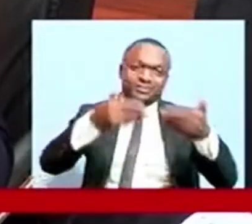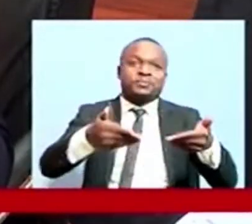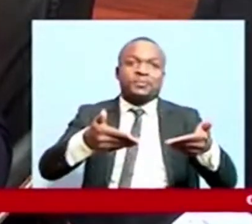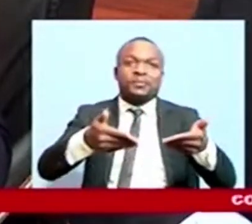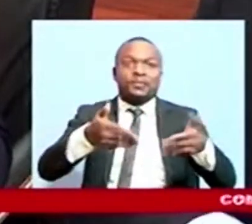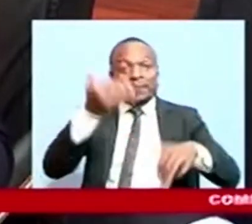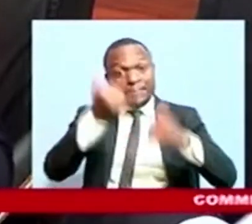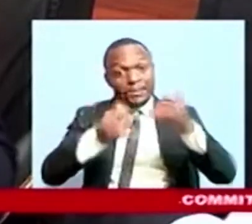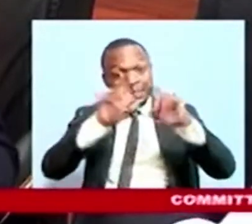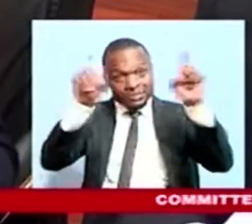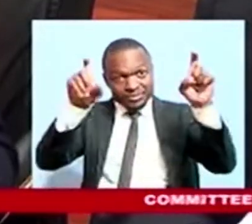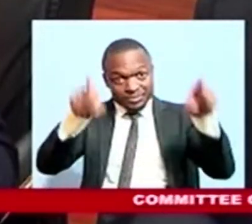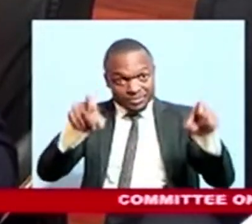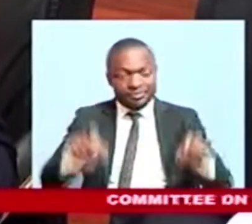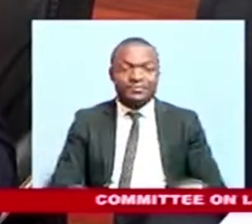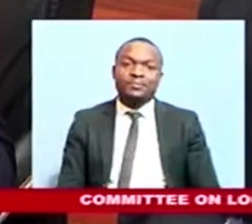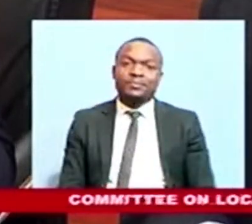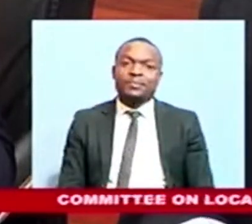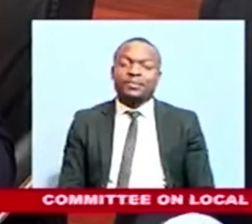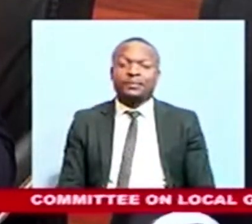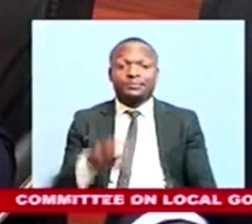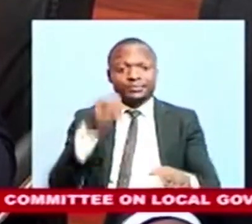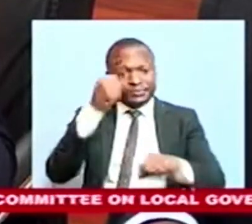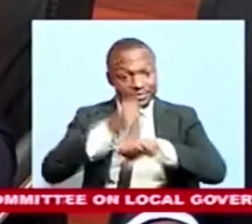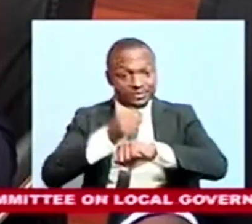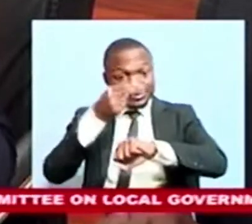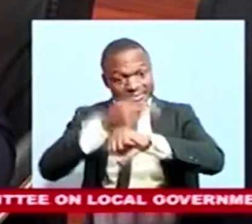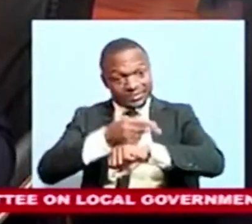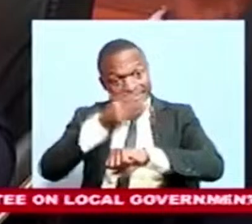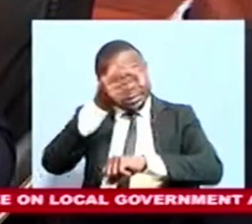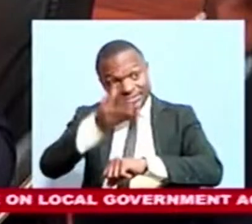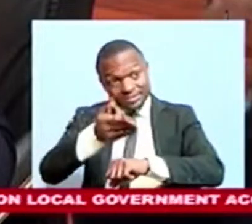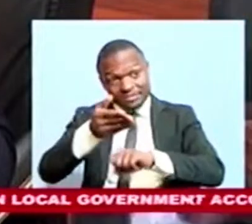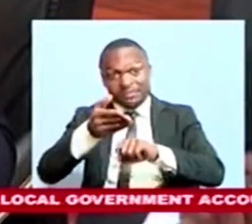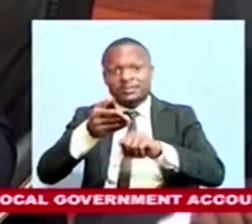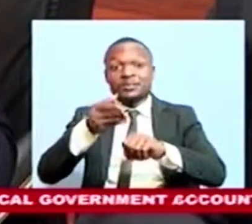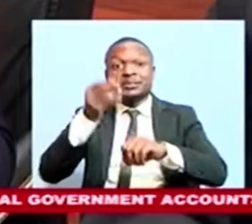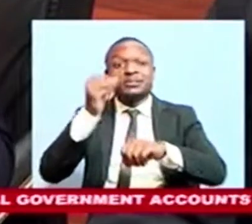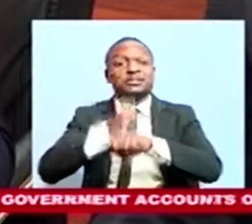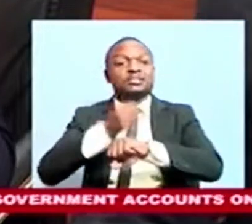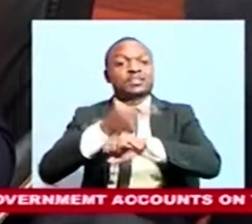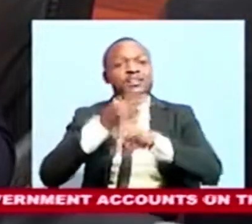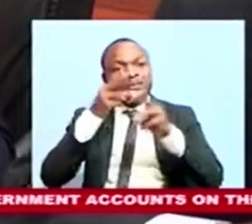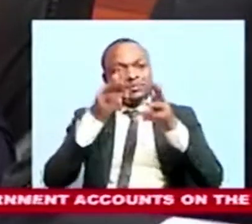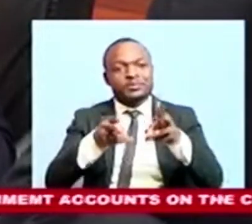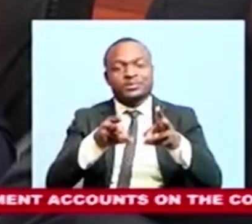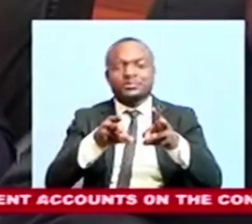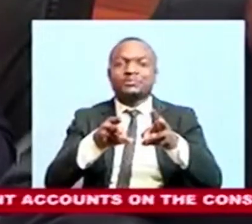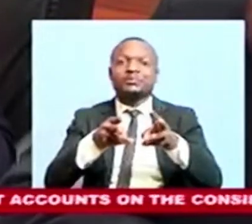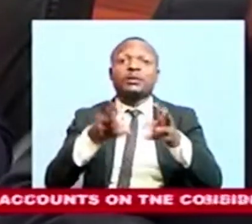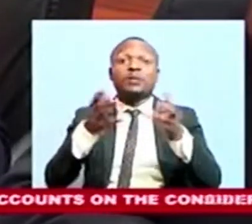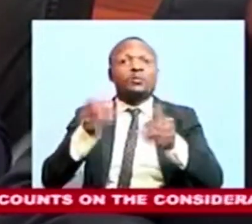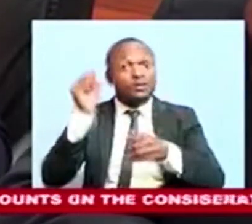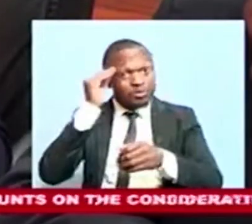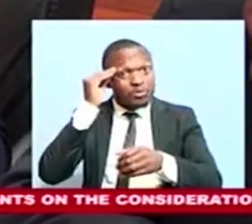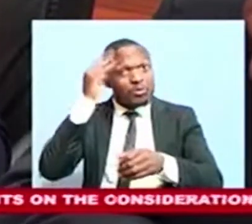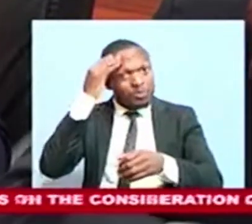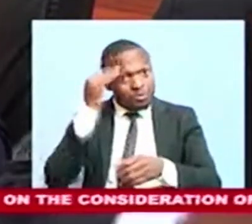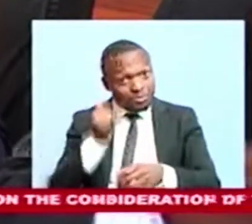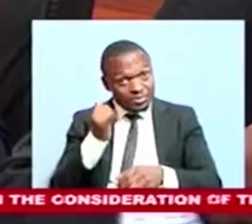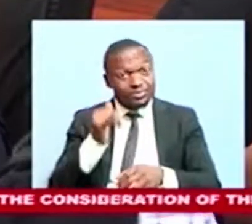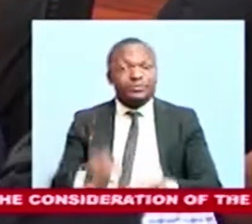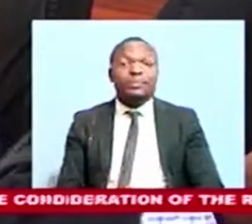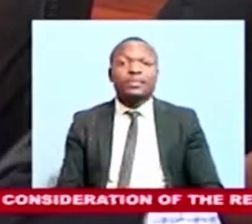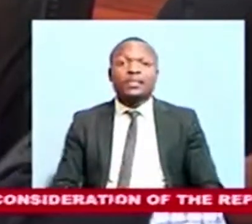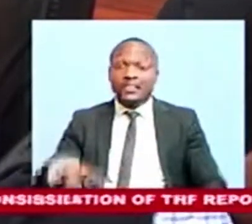completion certificate. That is in Senga formula. Chair, I would want to know why